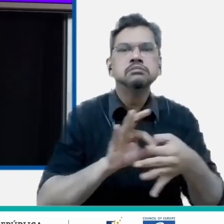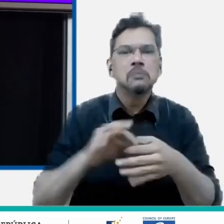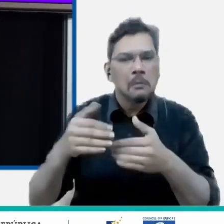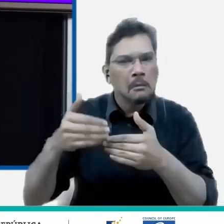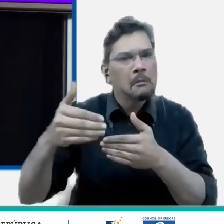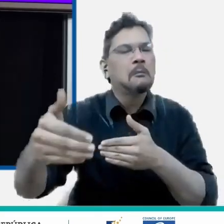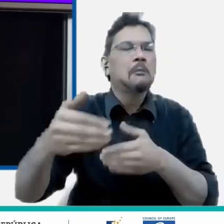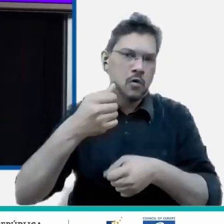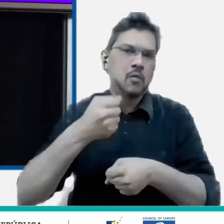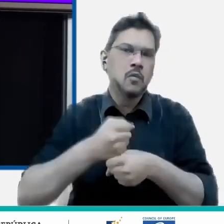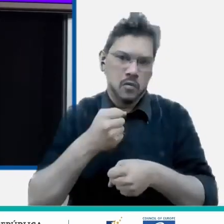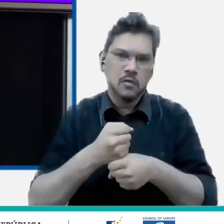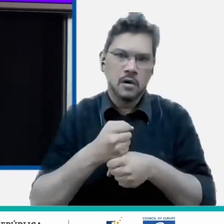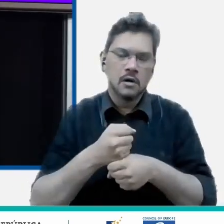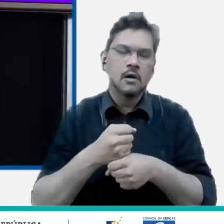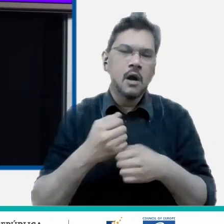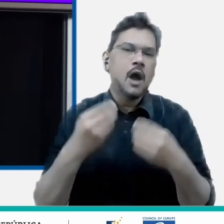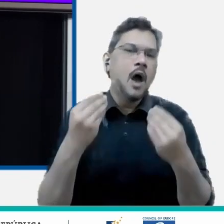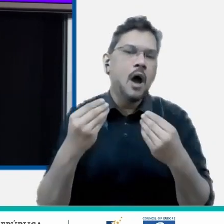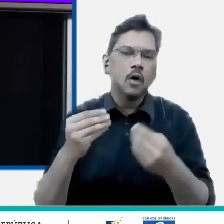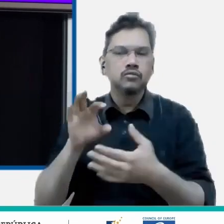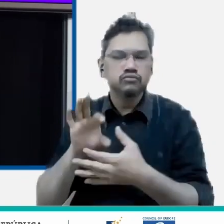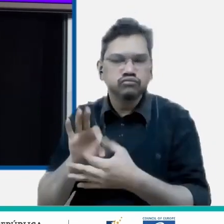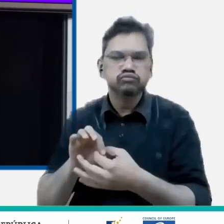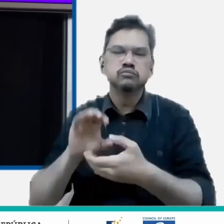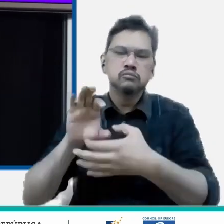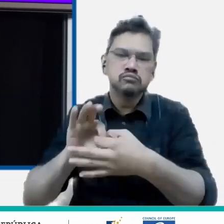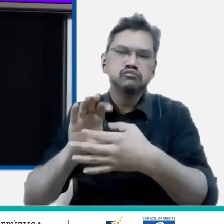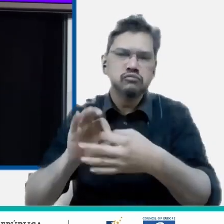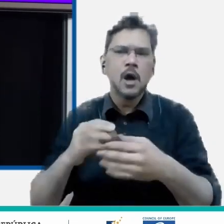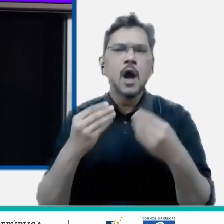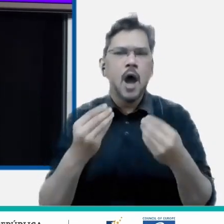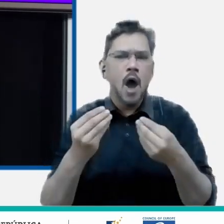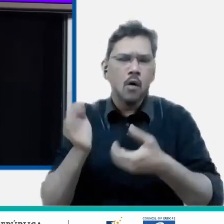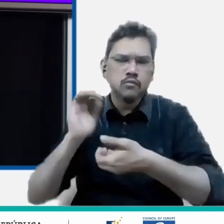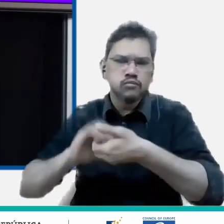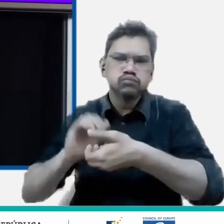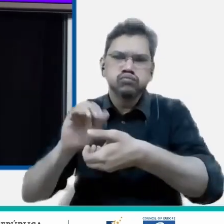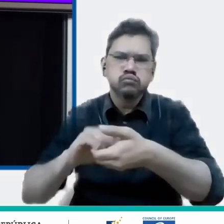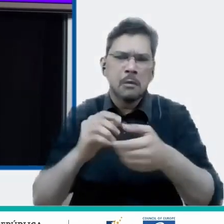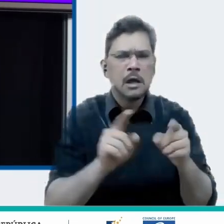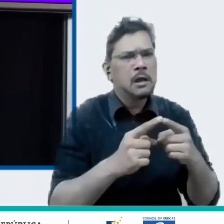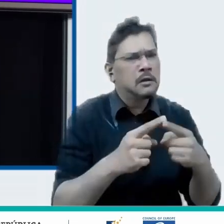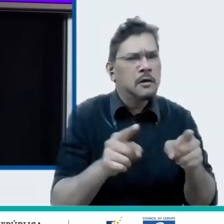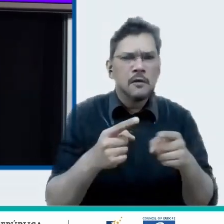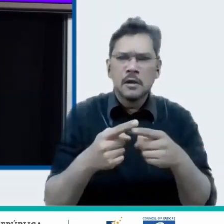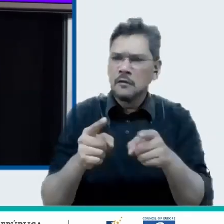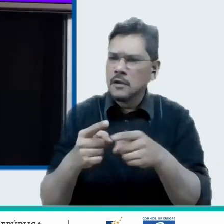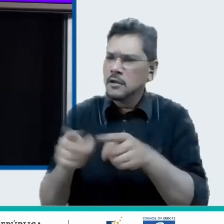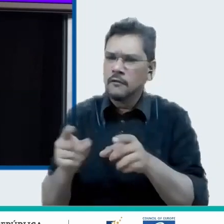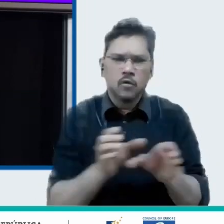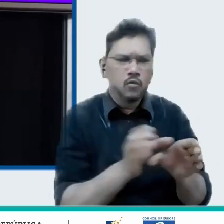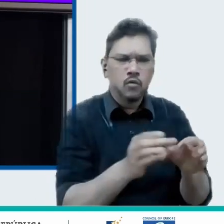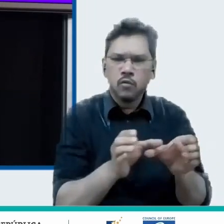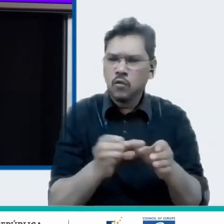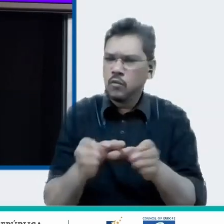to enable collaboration between different groups, as well as to address the range of hazards we now face, because we are in a